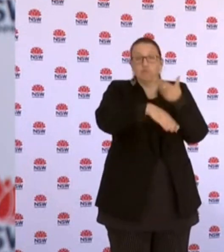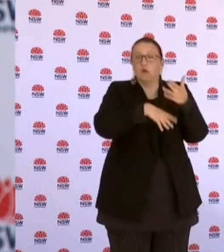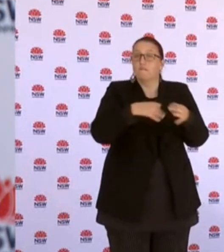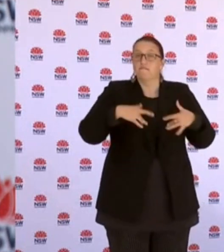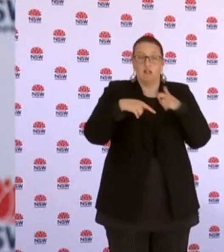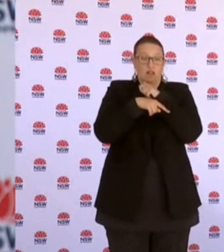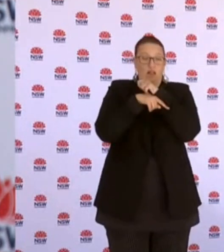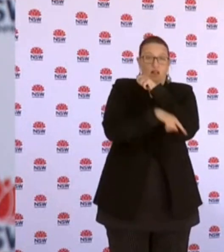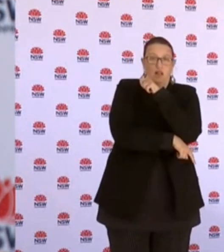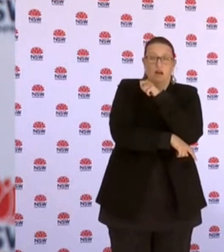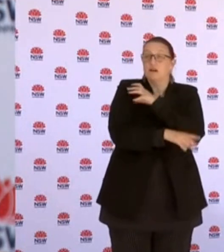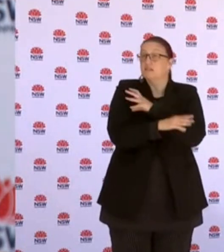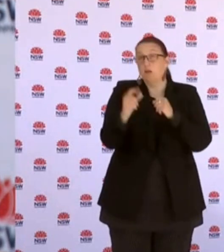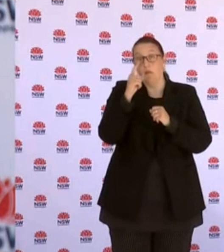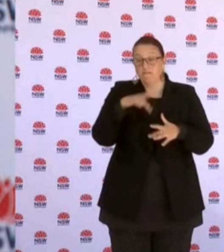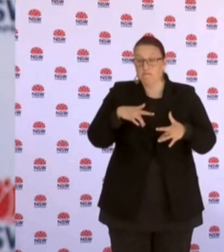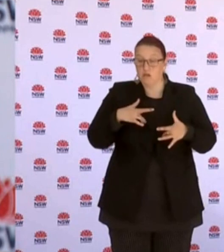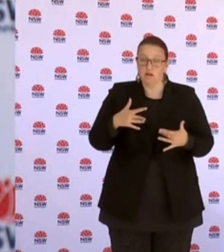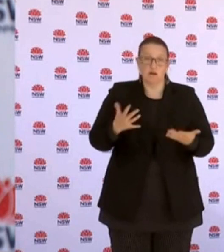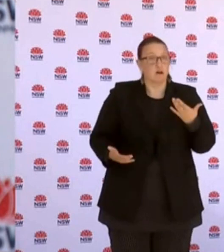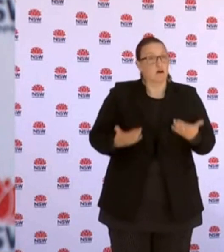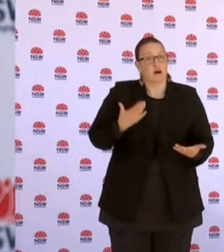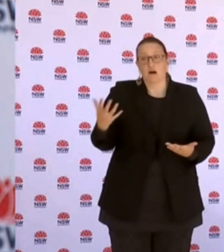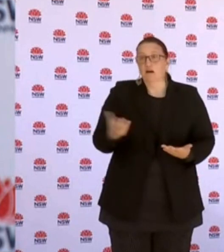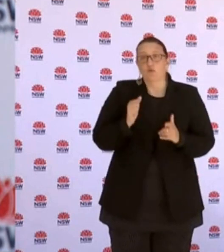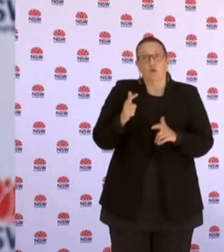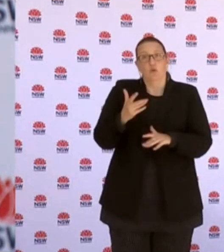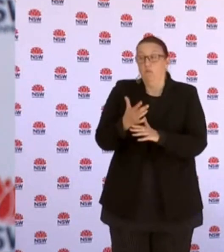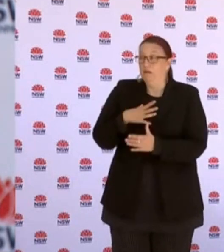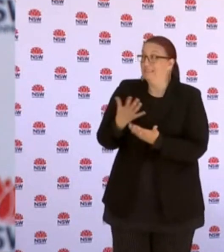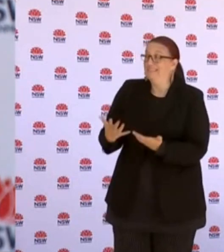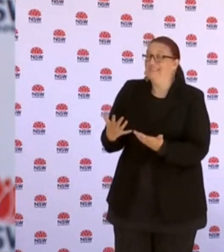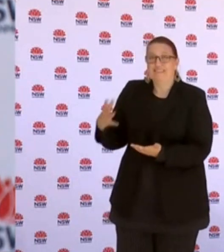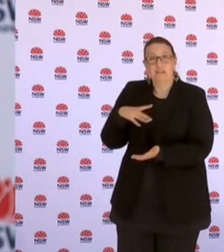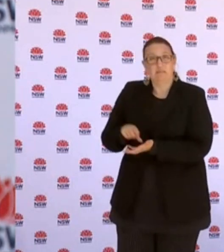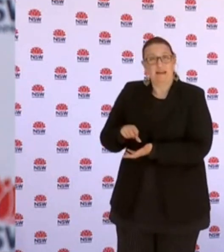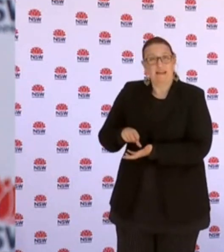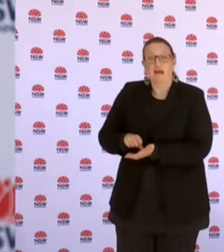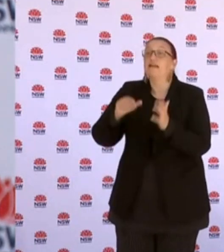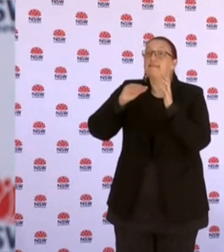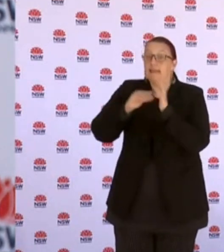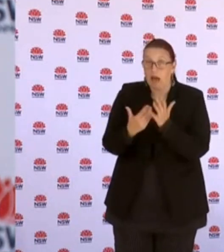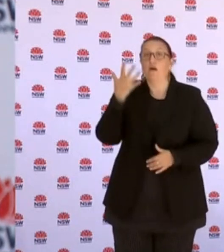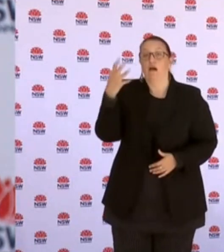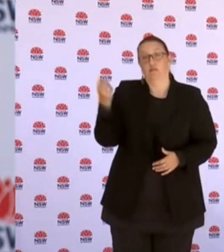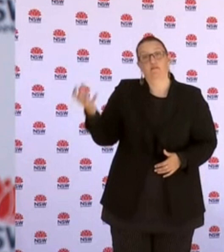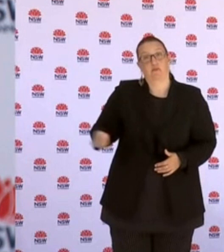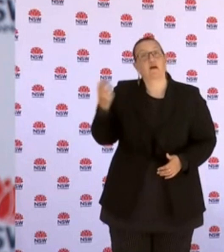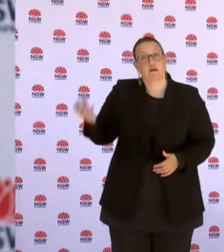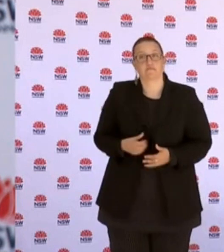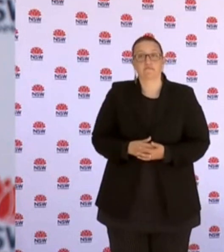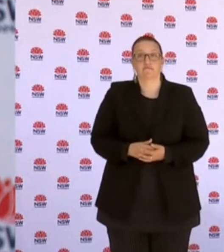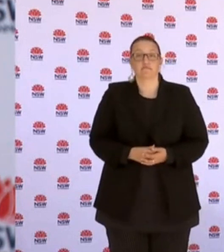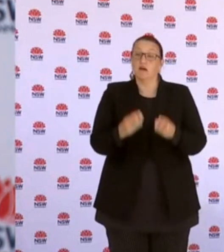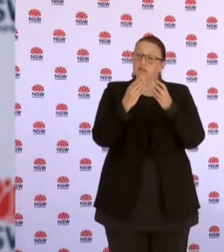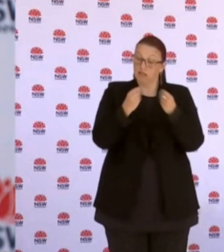important decisions. Many businesses that can open have chosen to close. Many employees, therefore, have had less hours inflicted